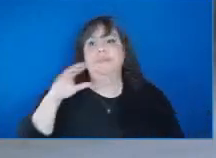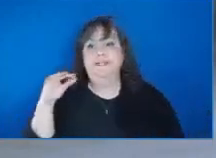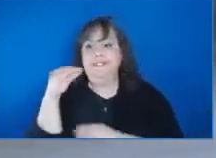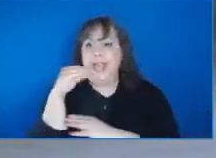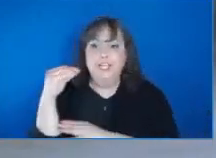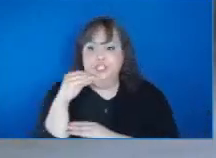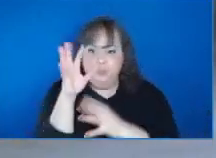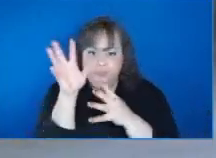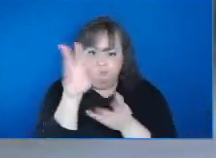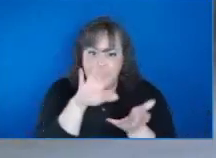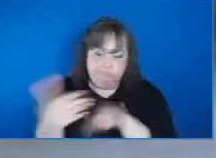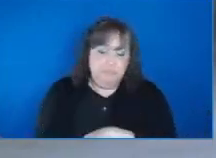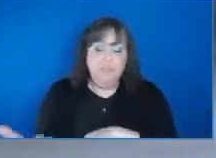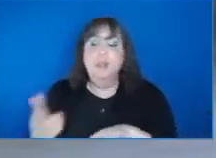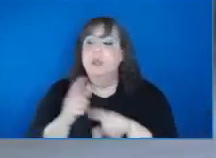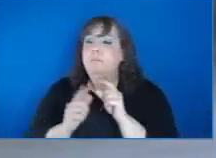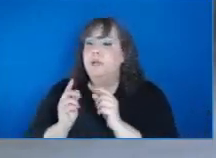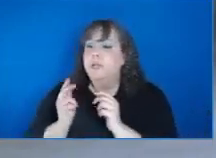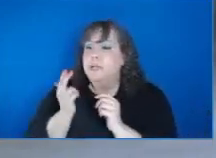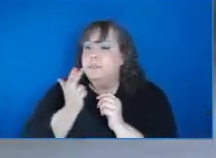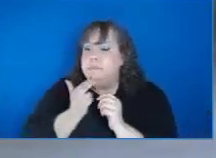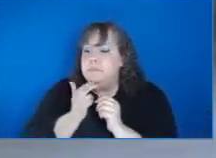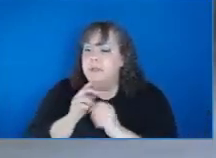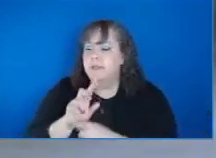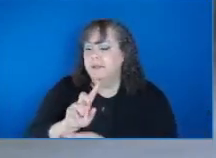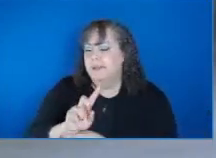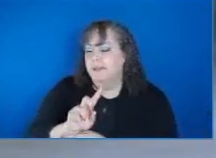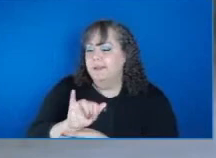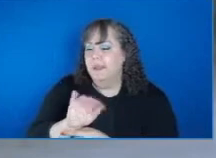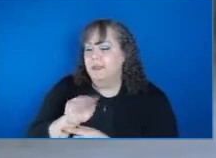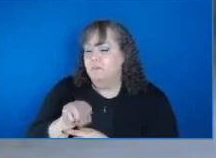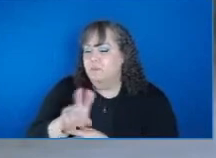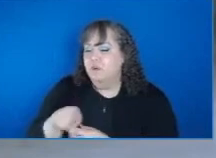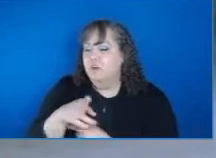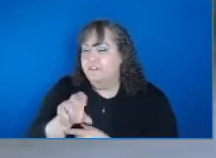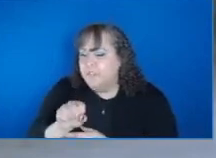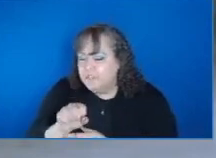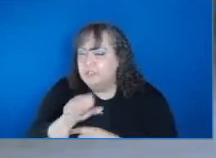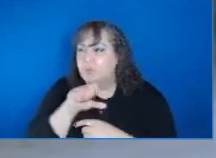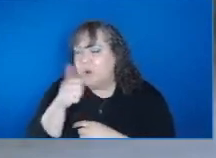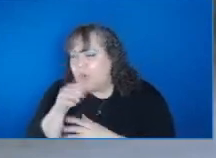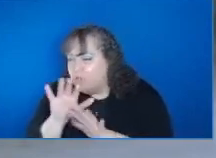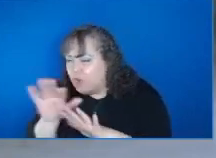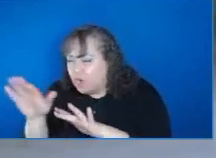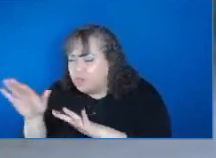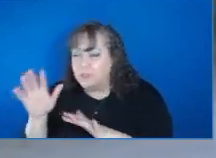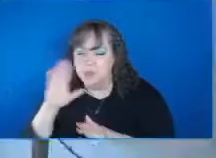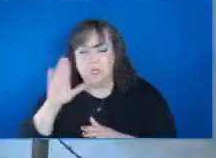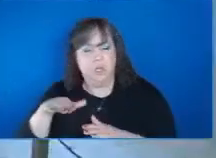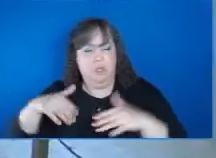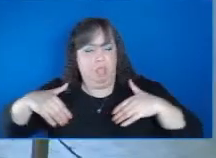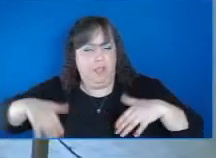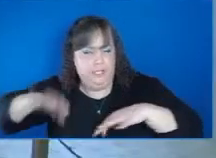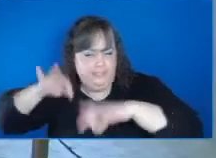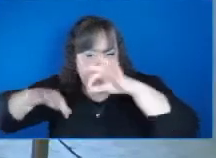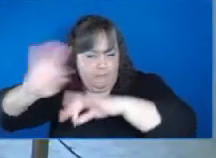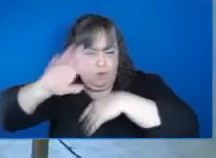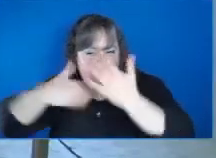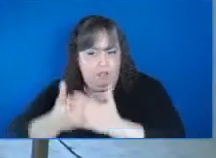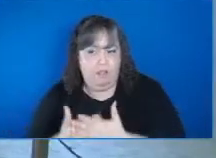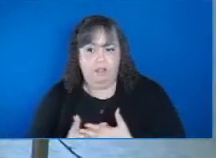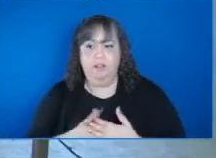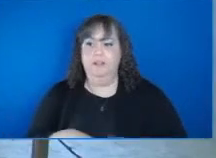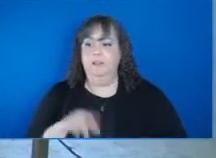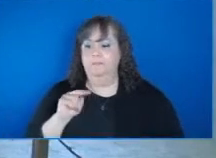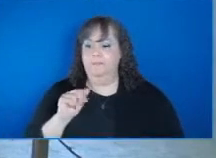but the smaller ones like Dimorphos and larger, we still know there's a lot out there we haven't discovered. And obviously We're really excited about the Hera mission